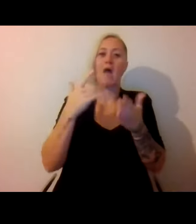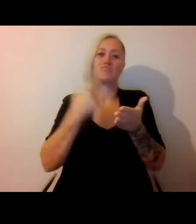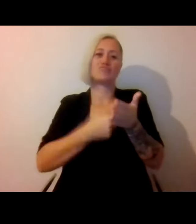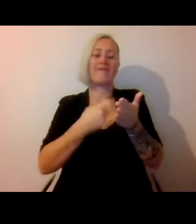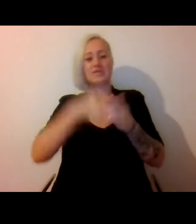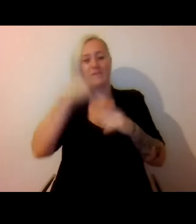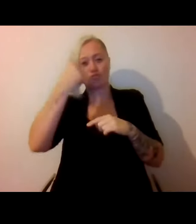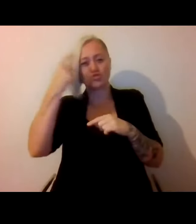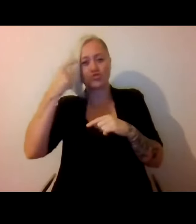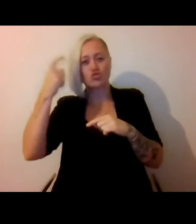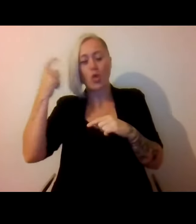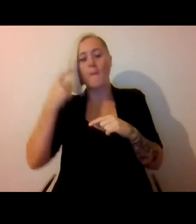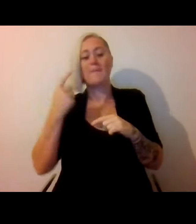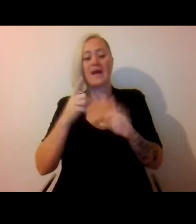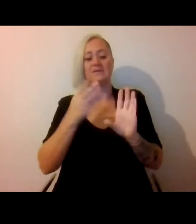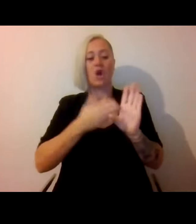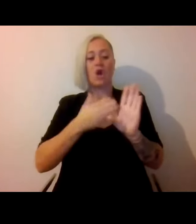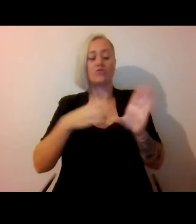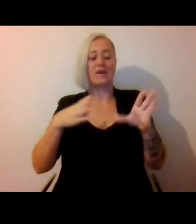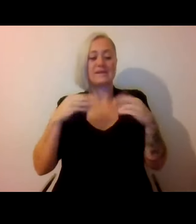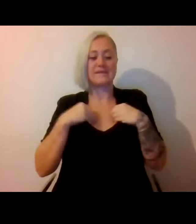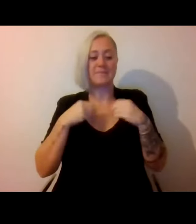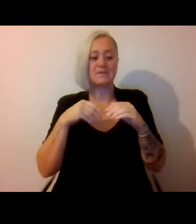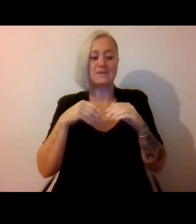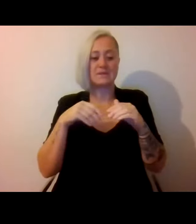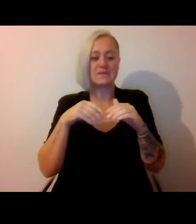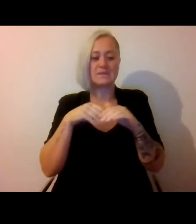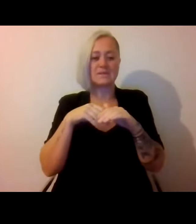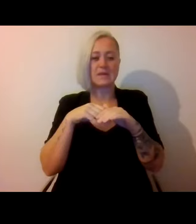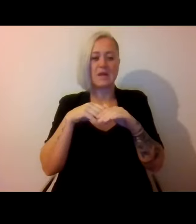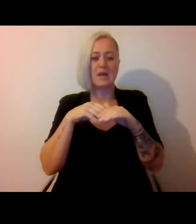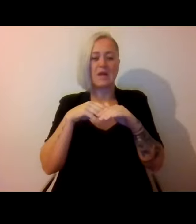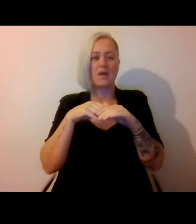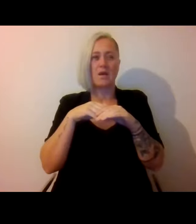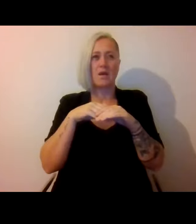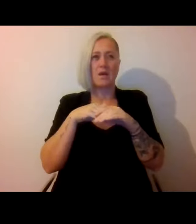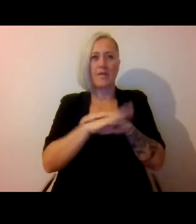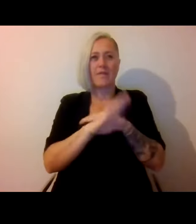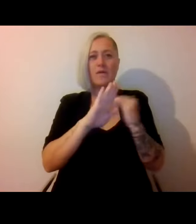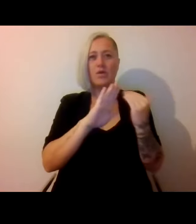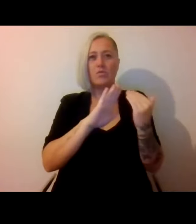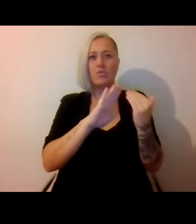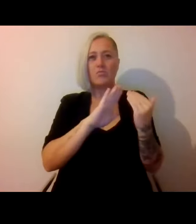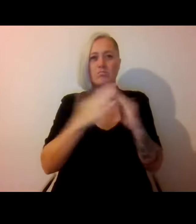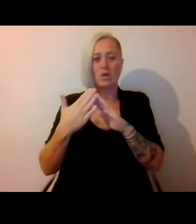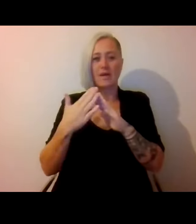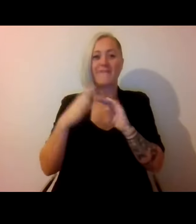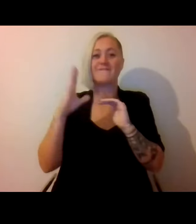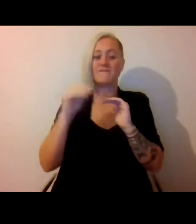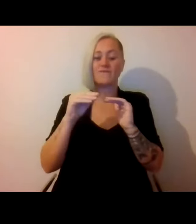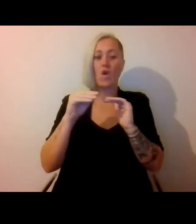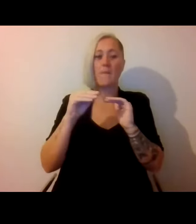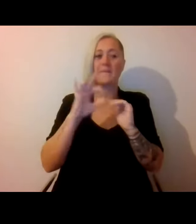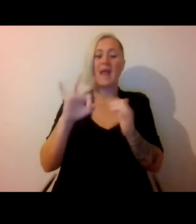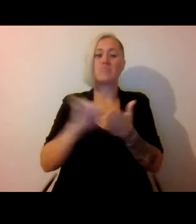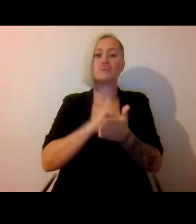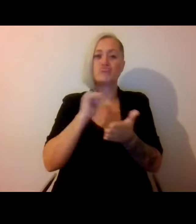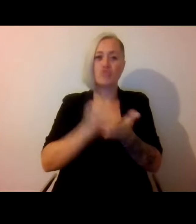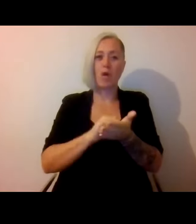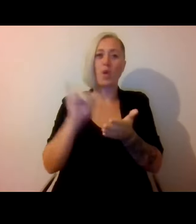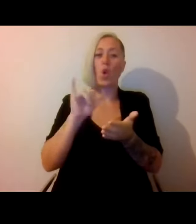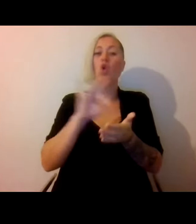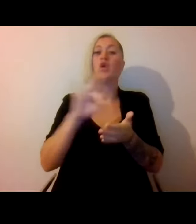and psychiatric symptoms in the deaf community are partially caused by inappropriate and/or incomplete